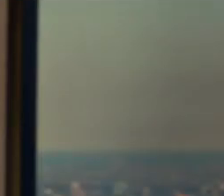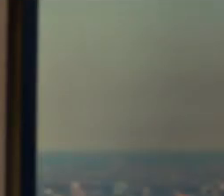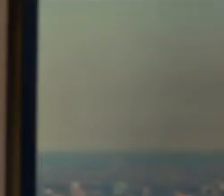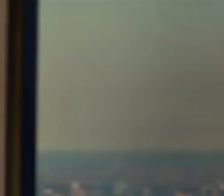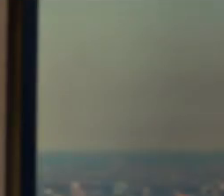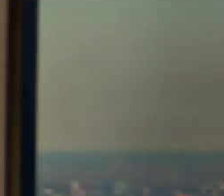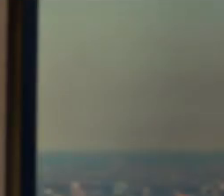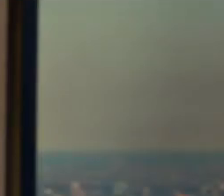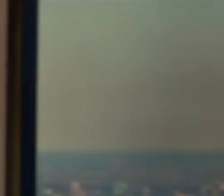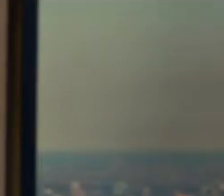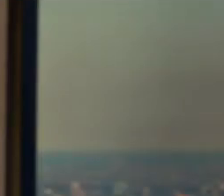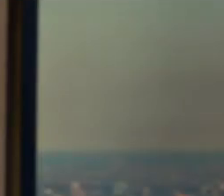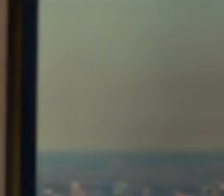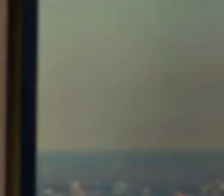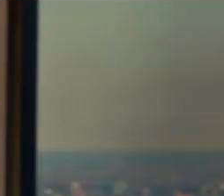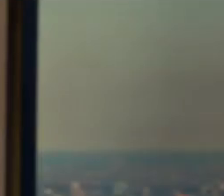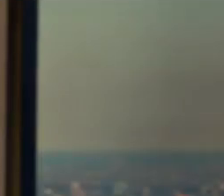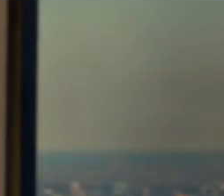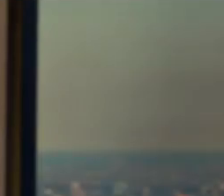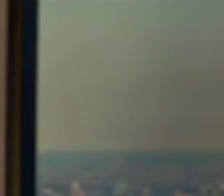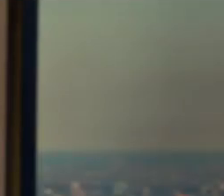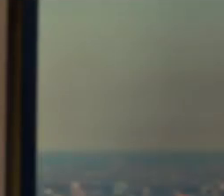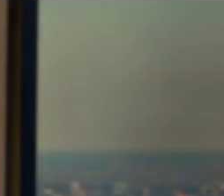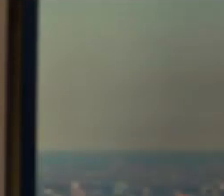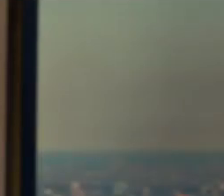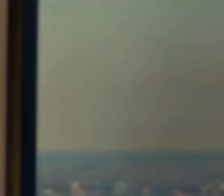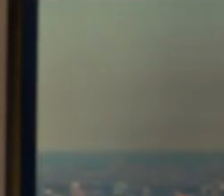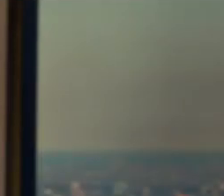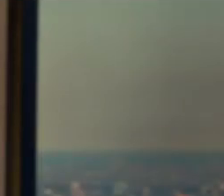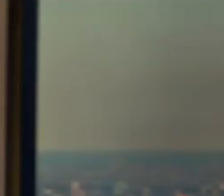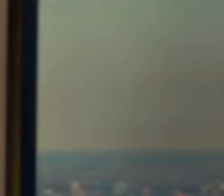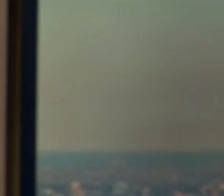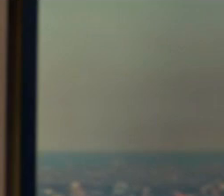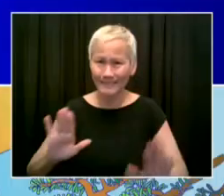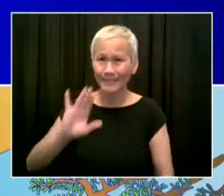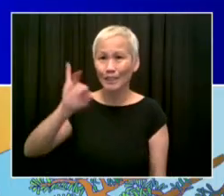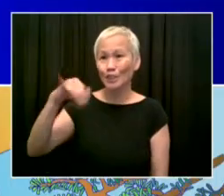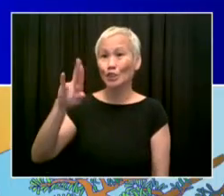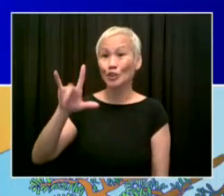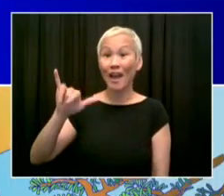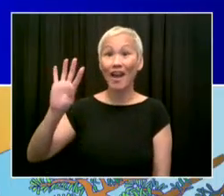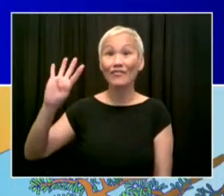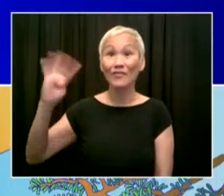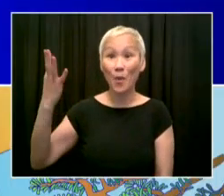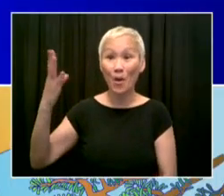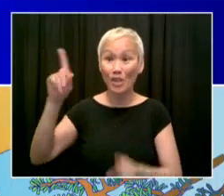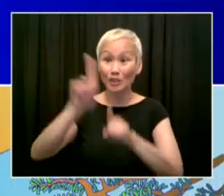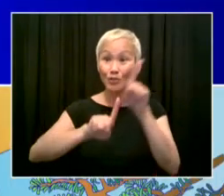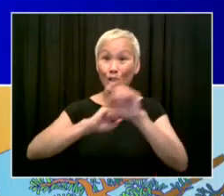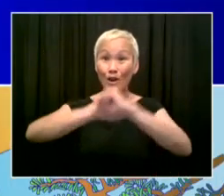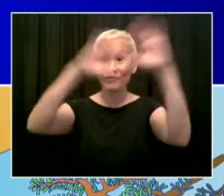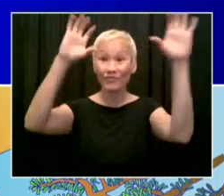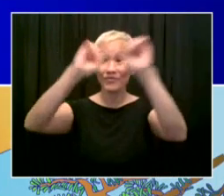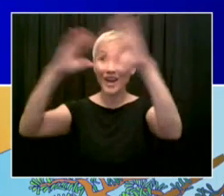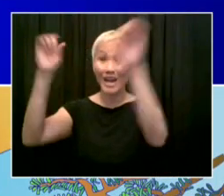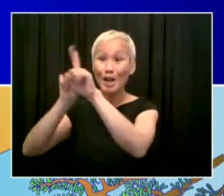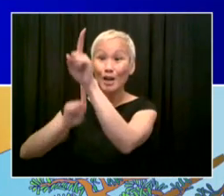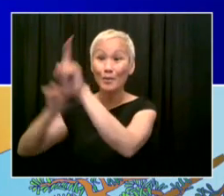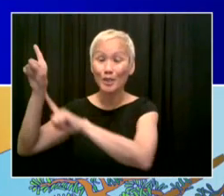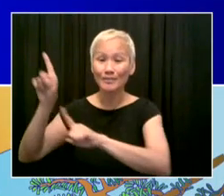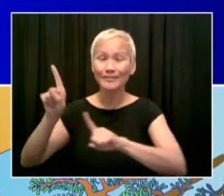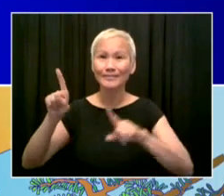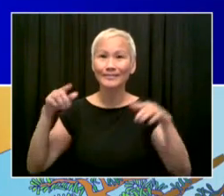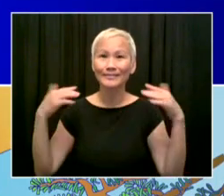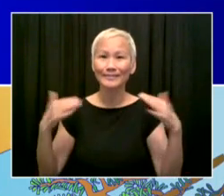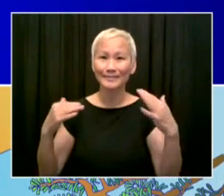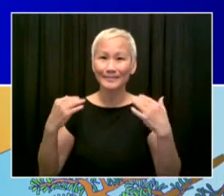Mayor de Blasio is giving an update on the coronavirus pandemic in New York City. Let's go to it. Hometown heroes. And the summer of New